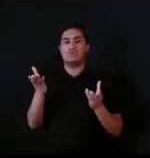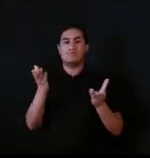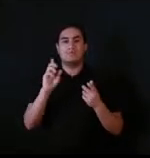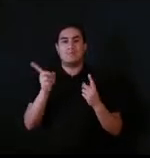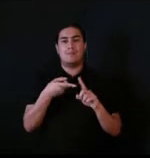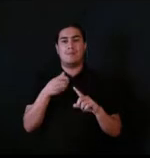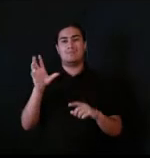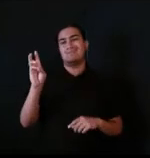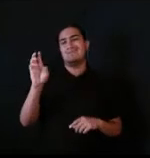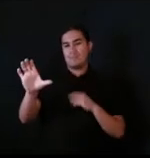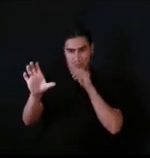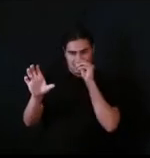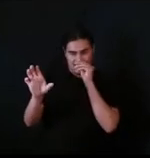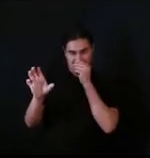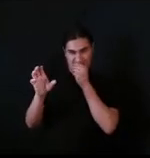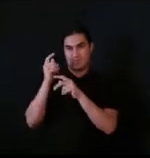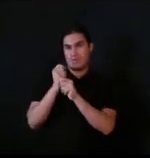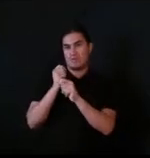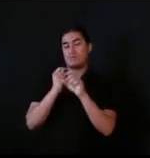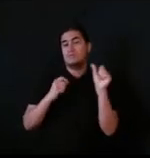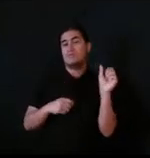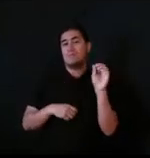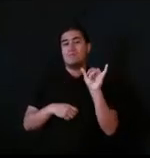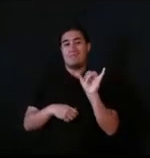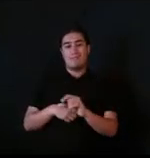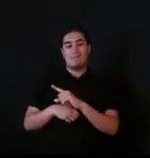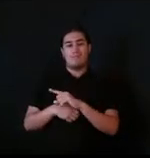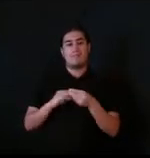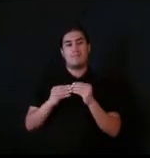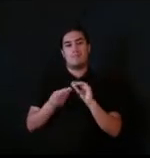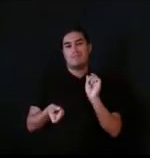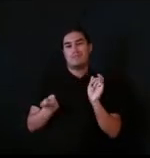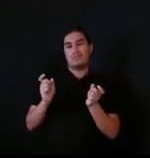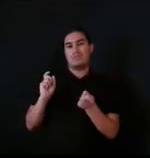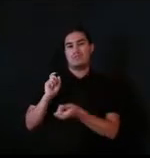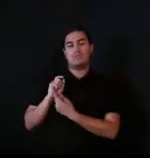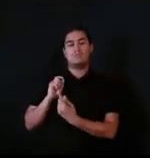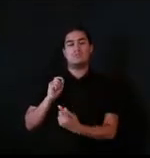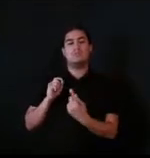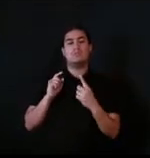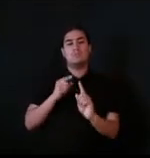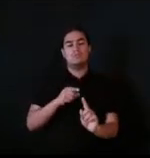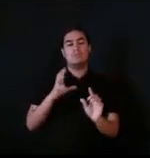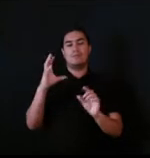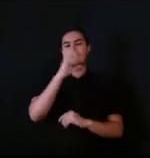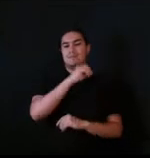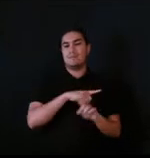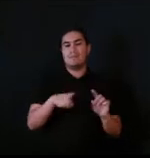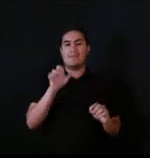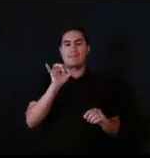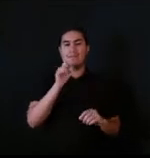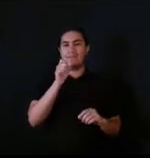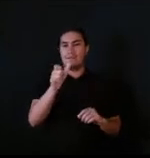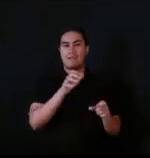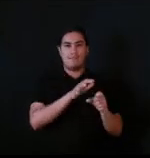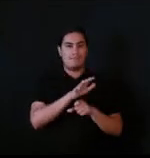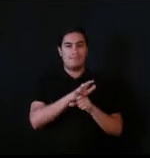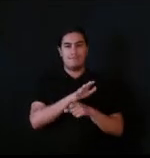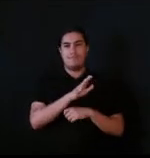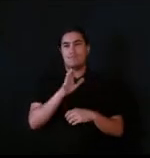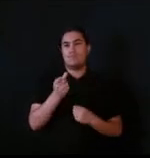600 trucks so that and that number is changing is just a point in time estimate but that's not really a feasible or supportable